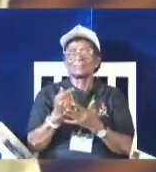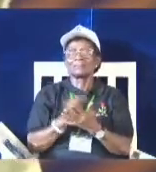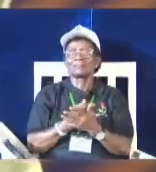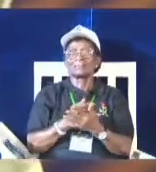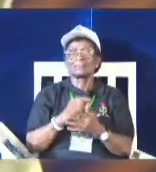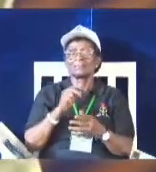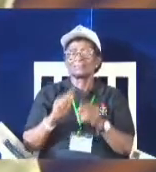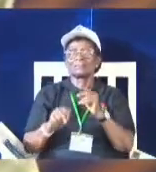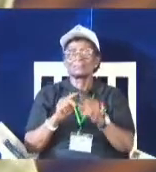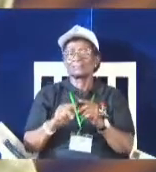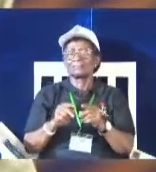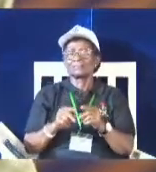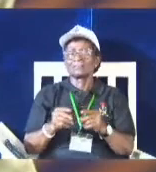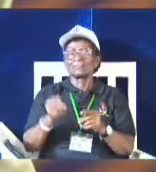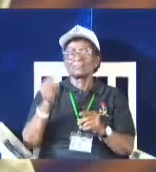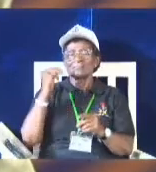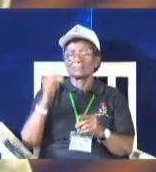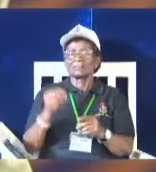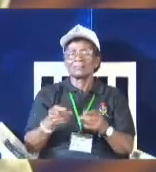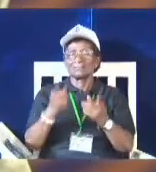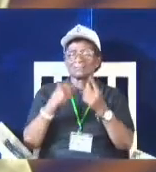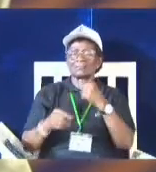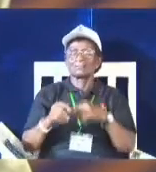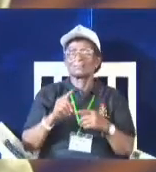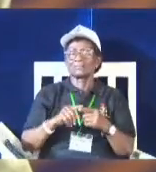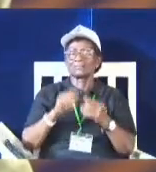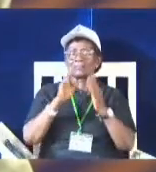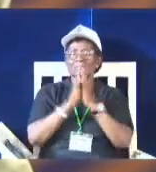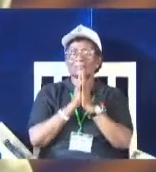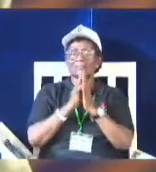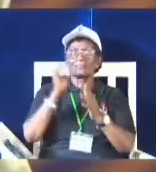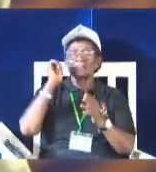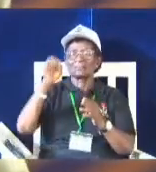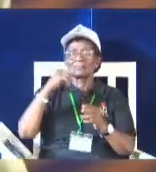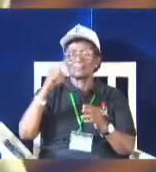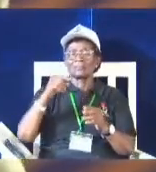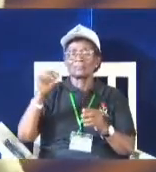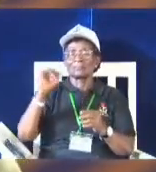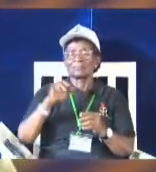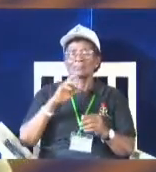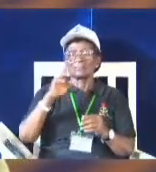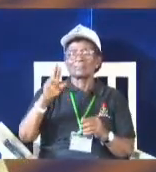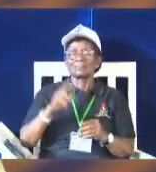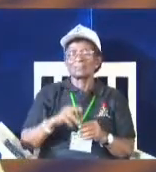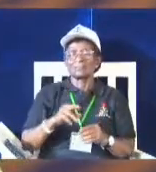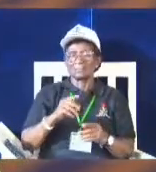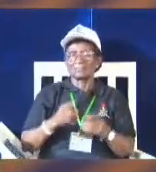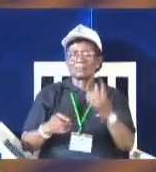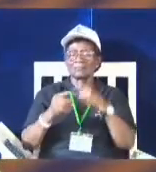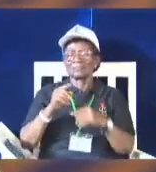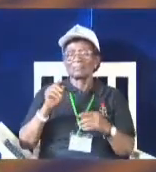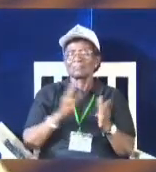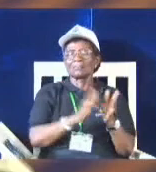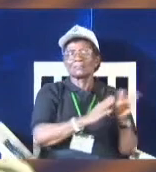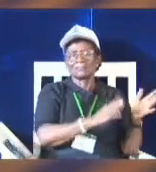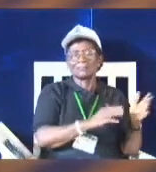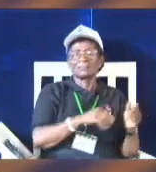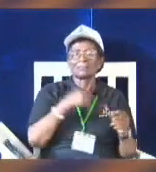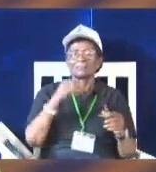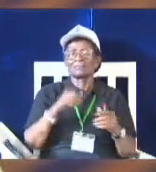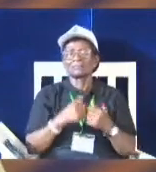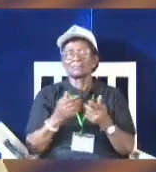People were coming to pray. He said they were coming to plan how they would rob. So